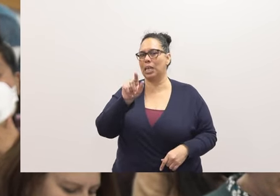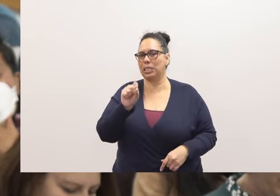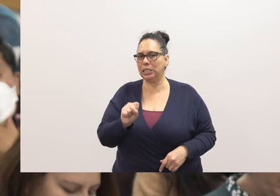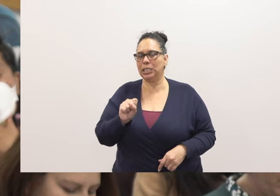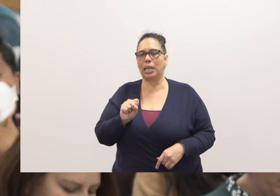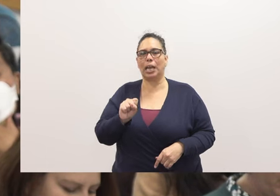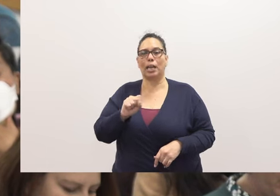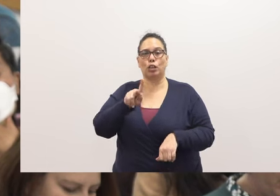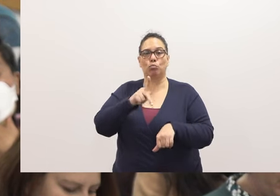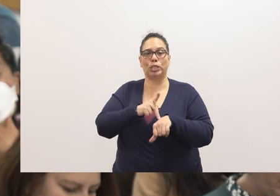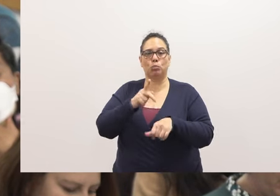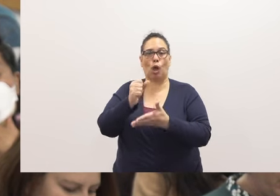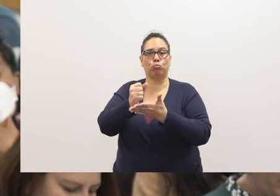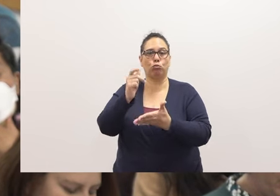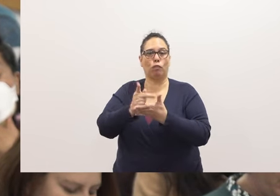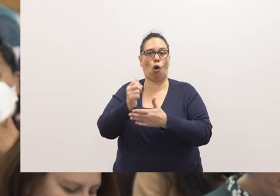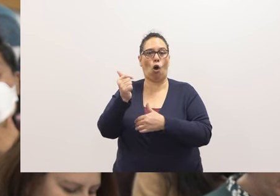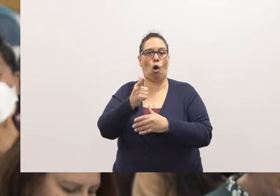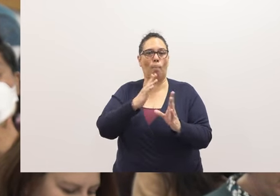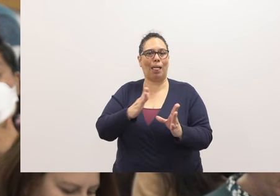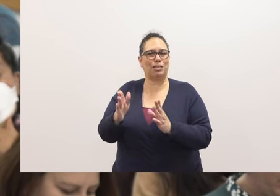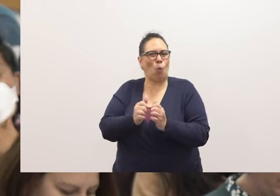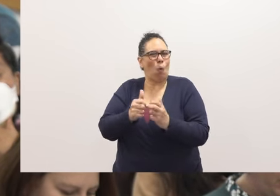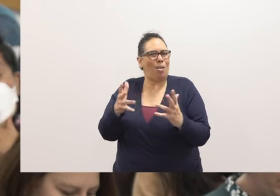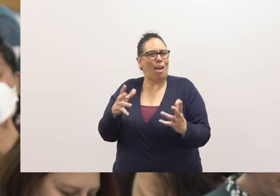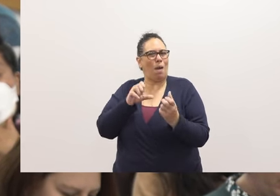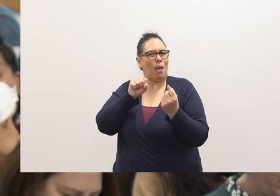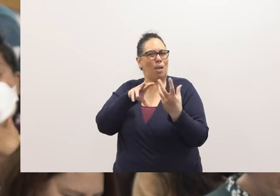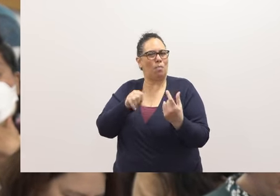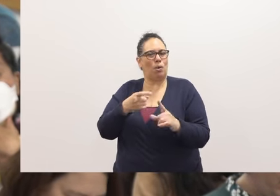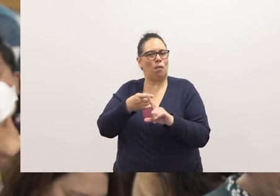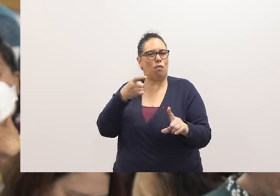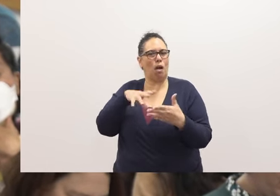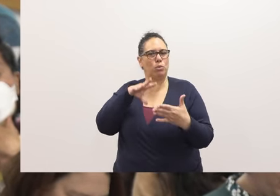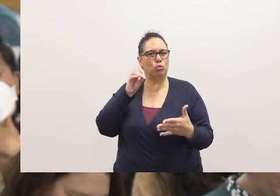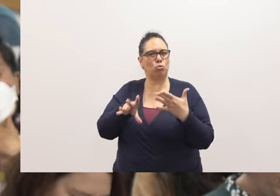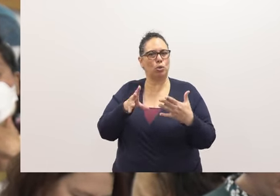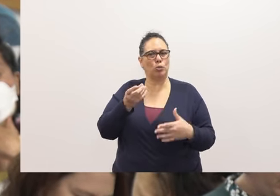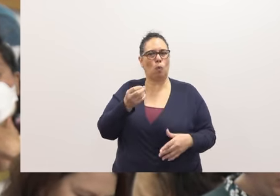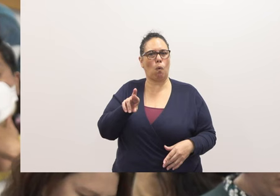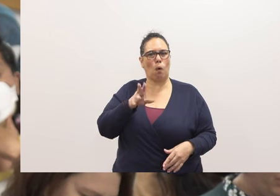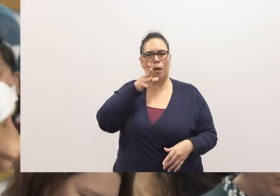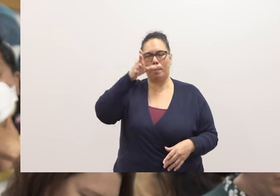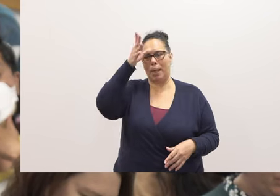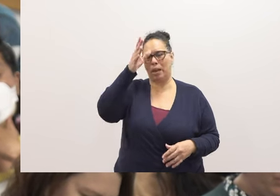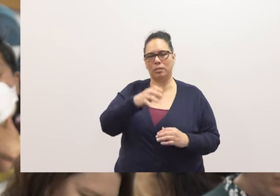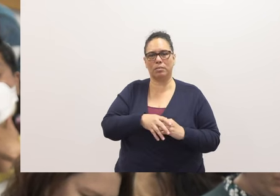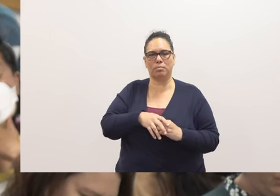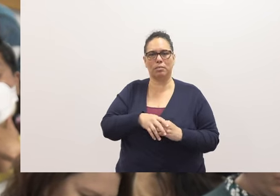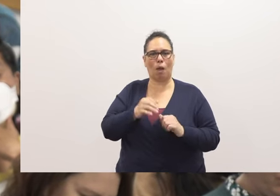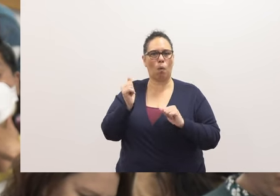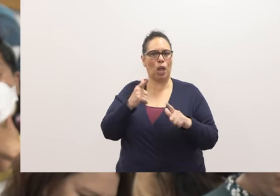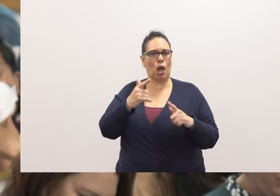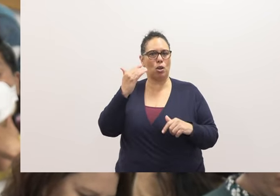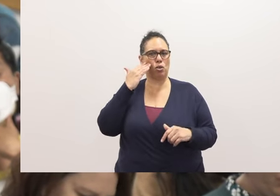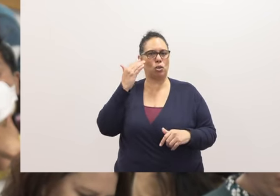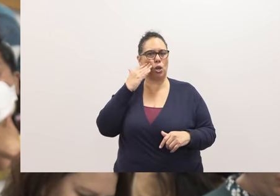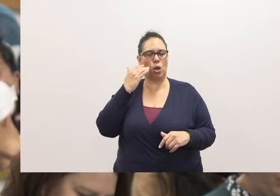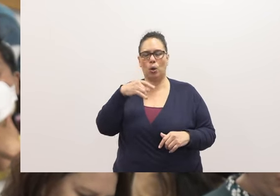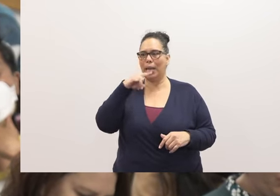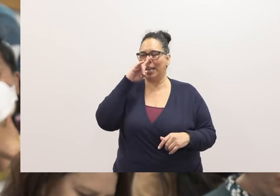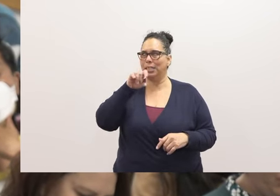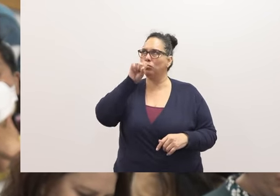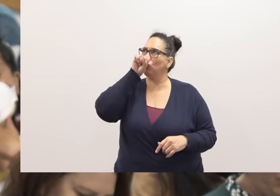had approved all plans without input from students or parents. We all know kids live for